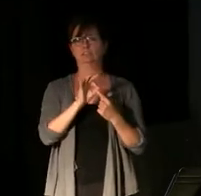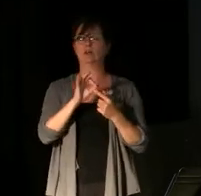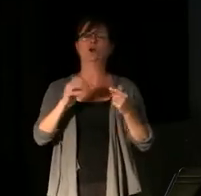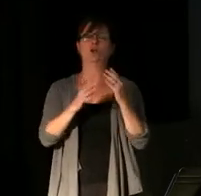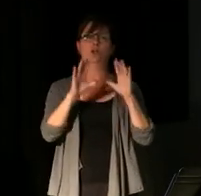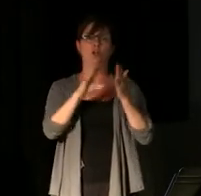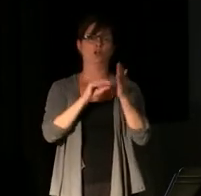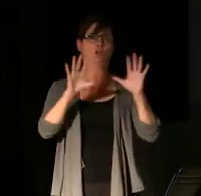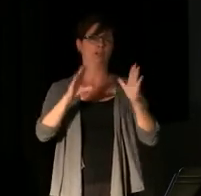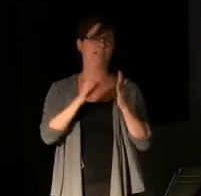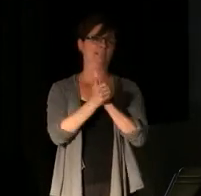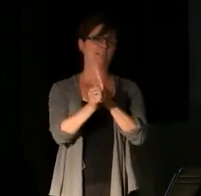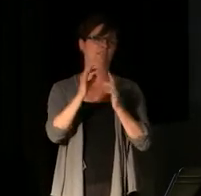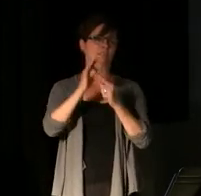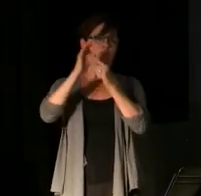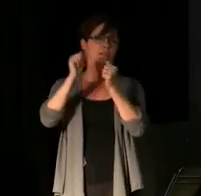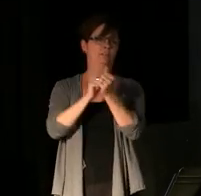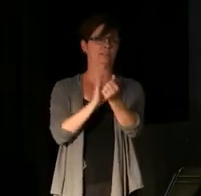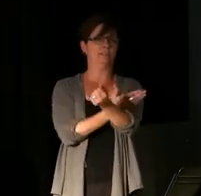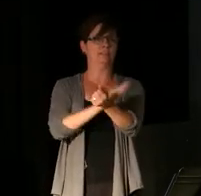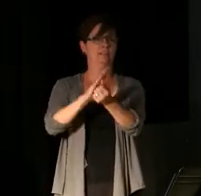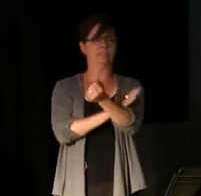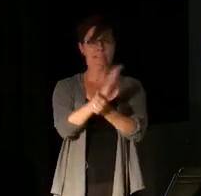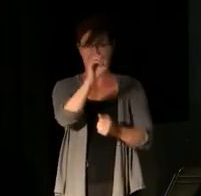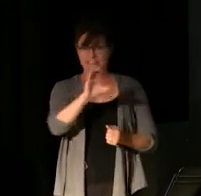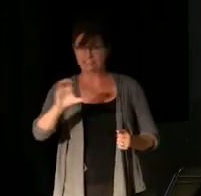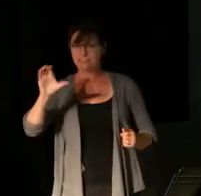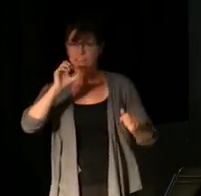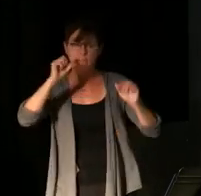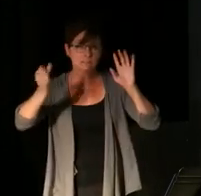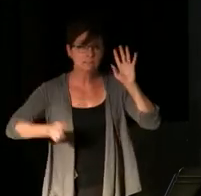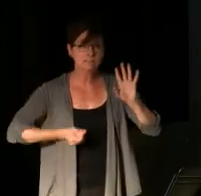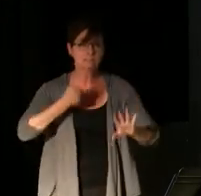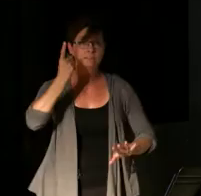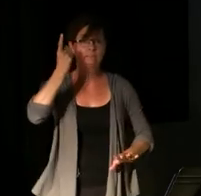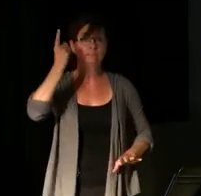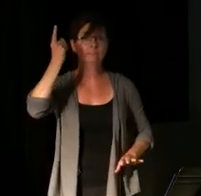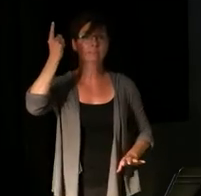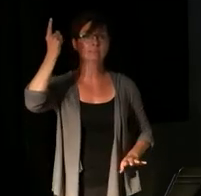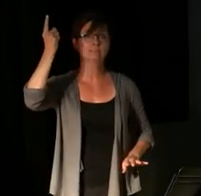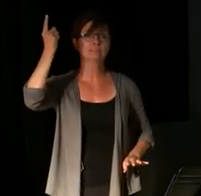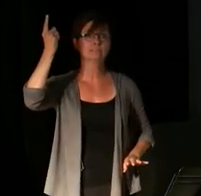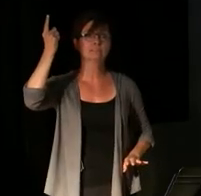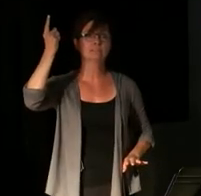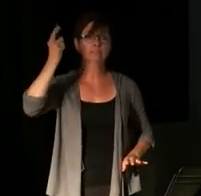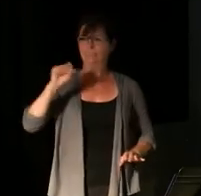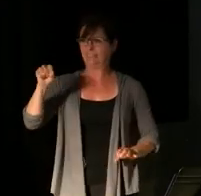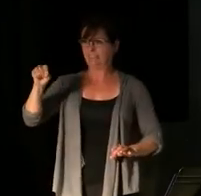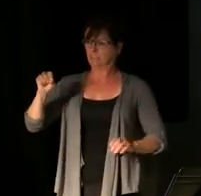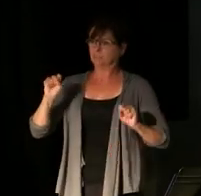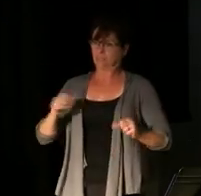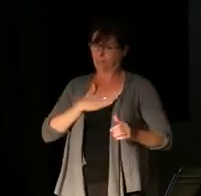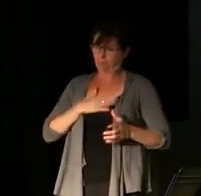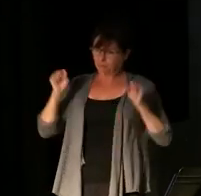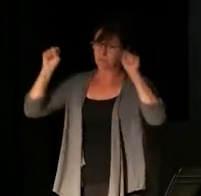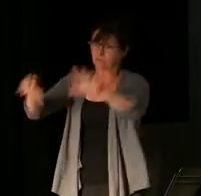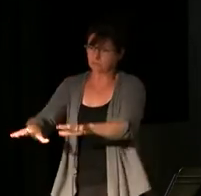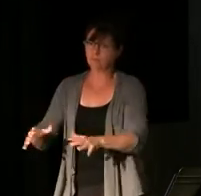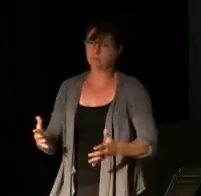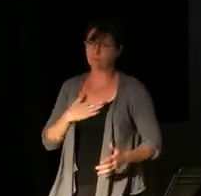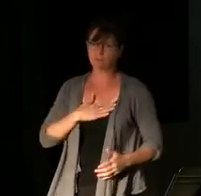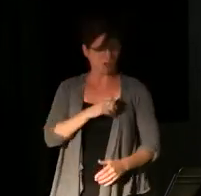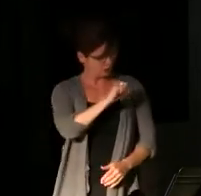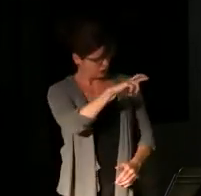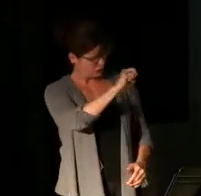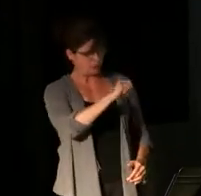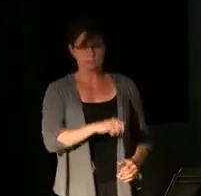Now ECC, do you understand? Yes, now can I please put this stuff down?